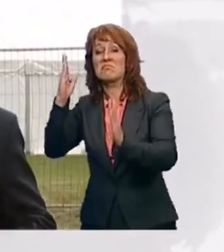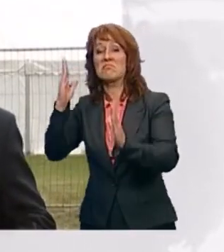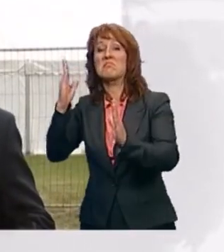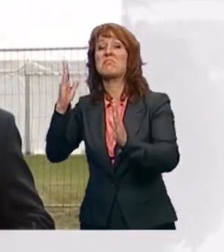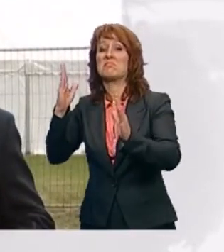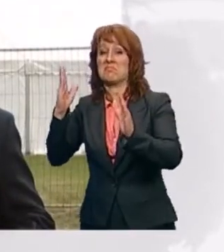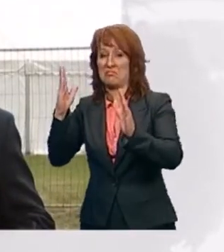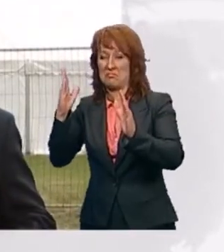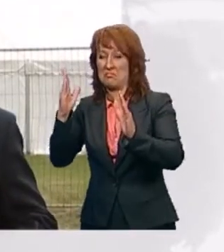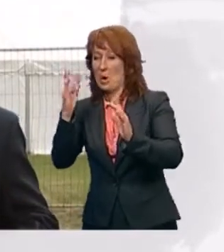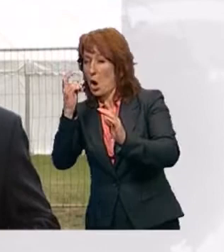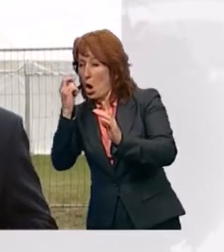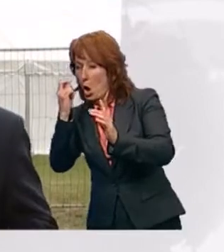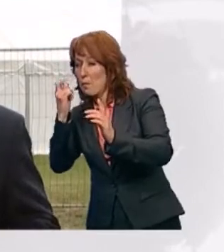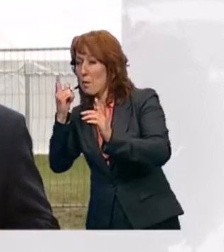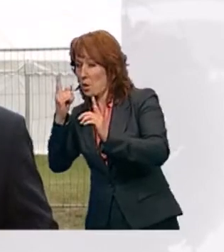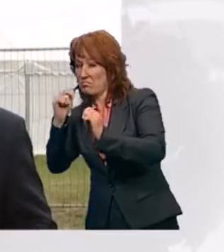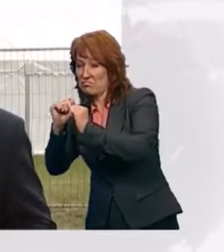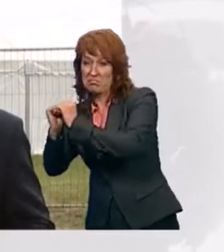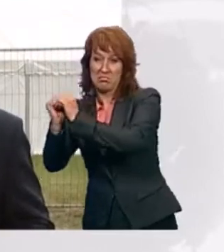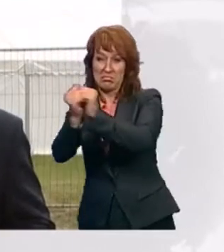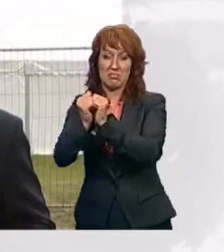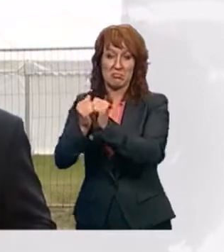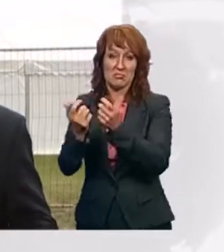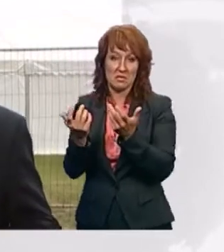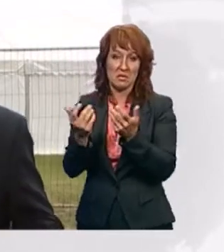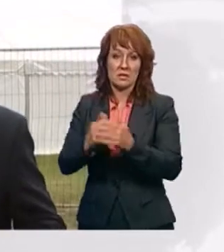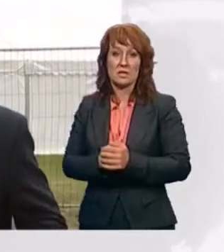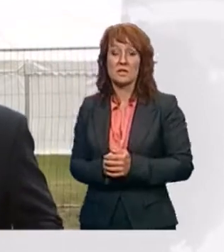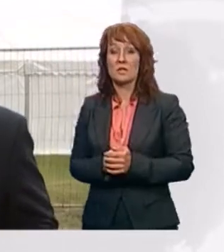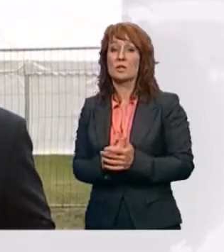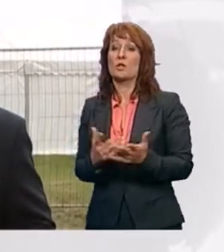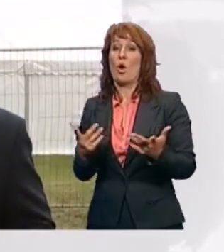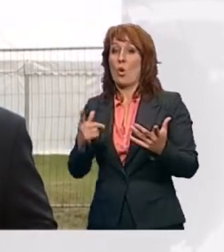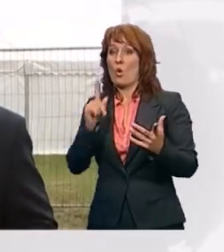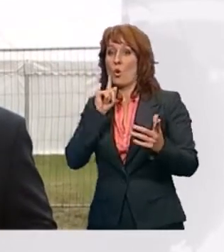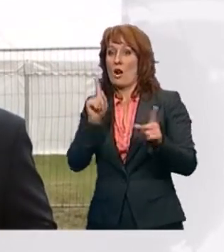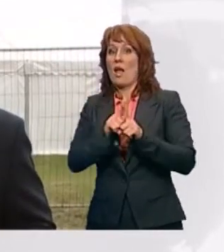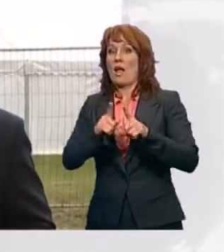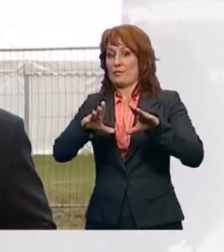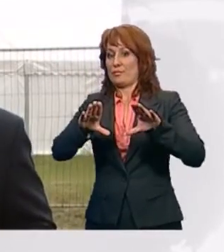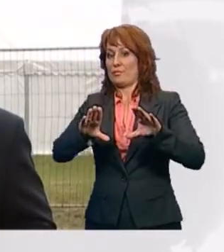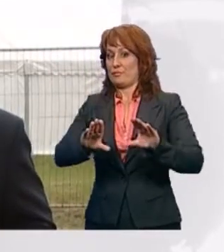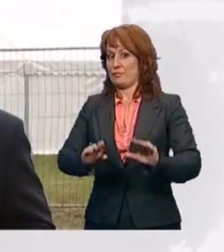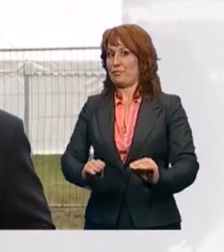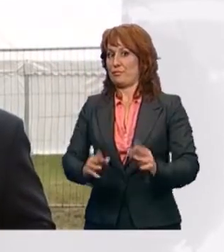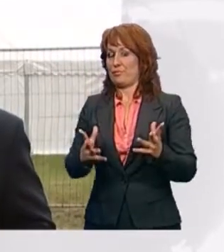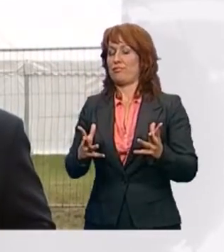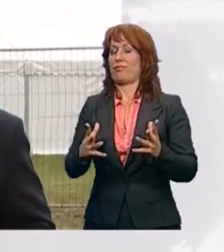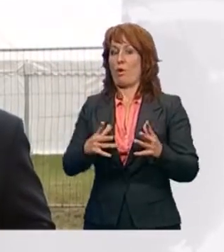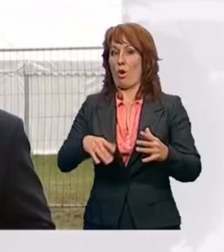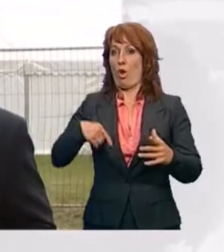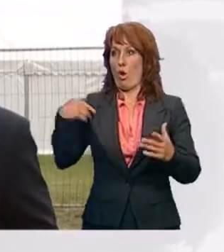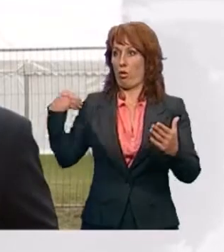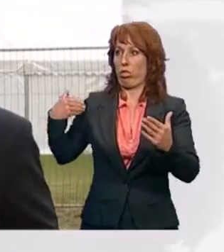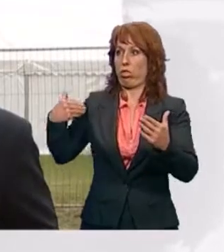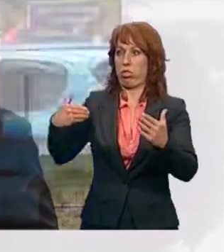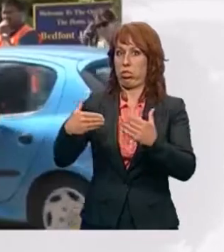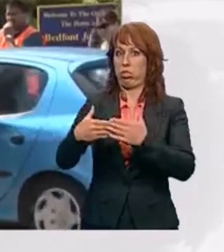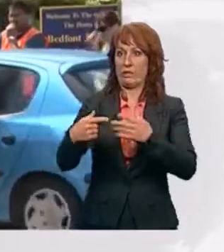deal had been almost unanimously agreed. Now, that signals the end to what has been a very long and bitter dispute.